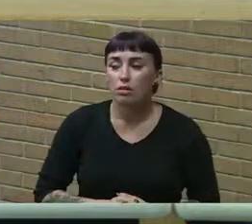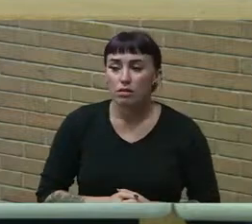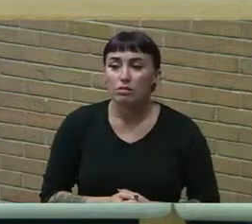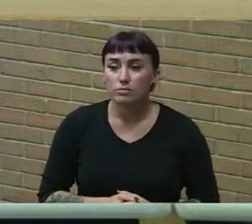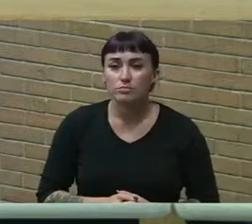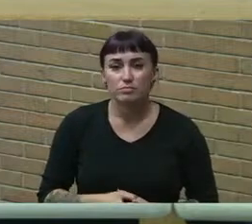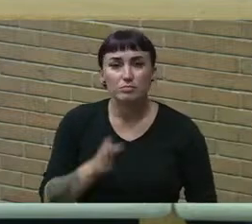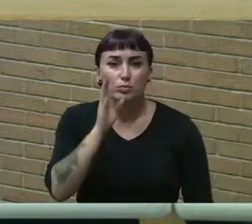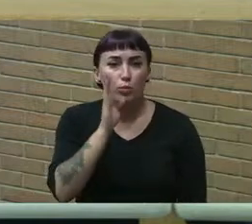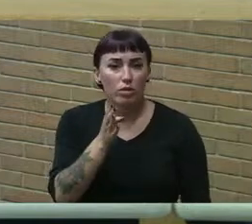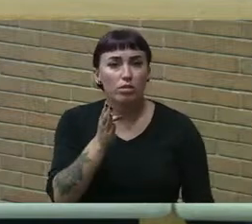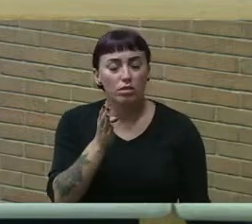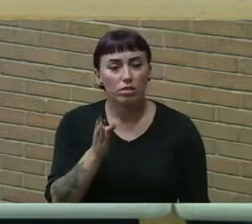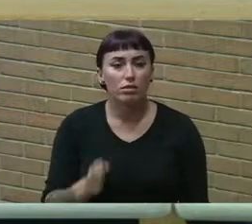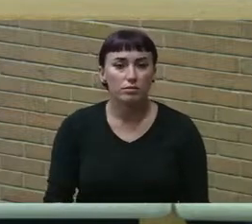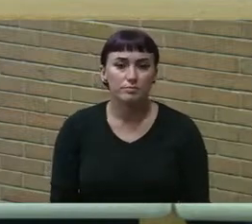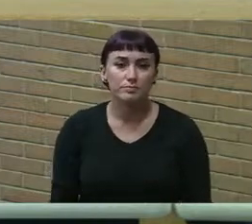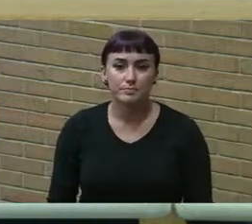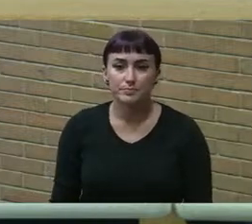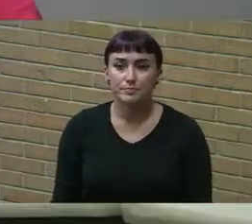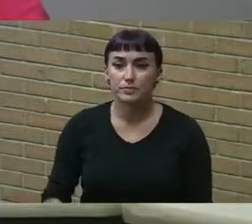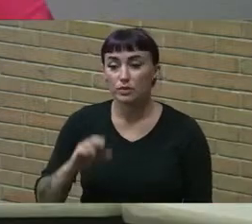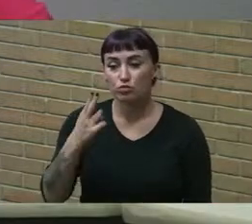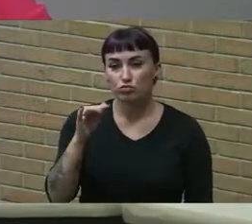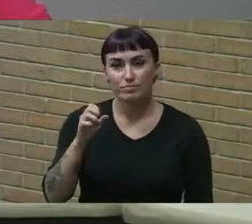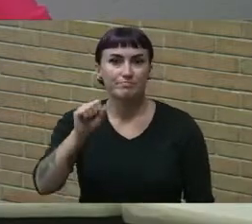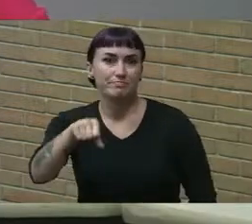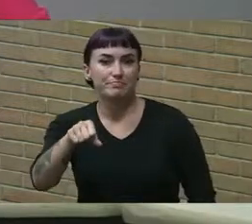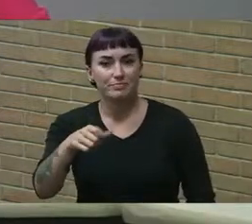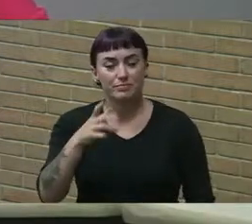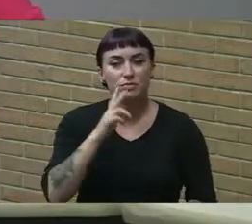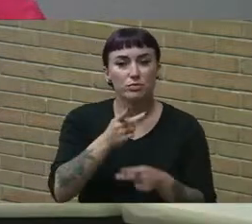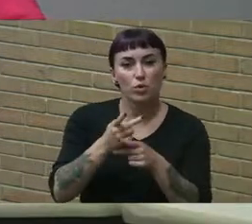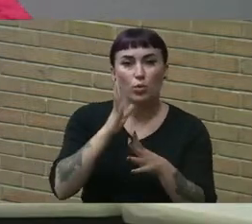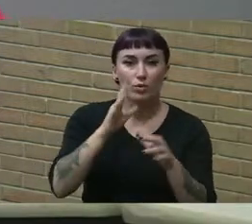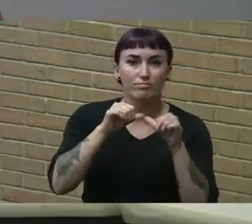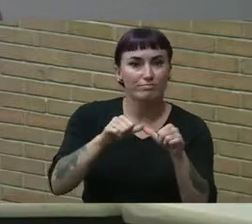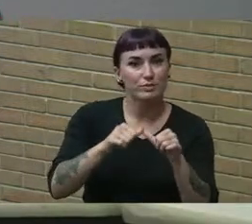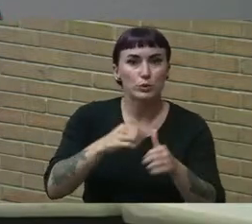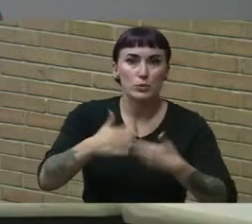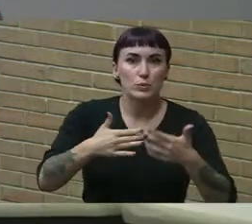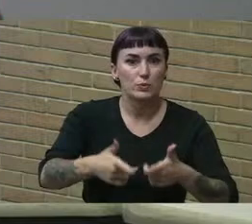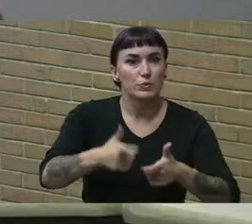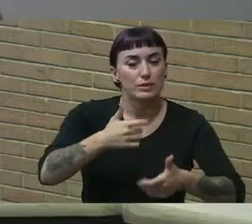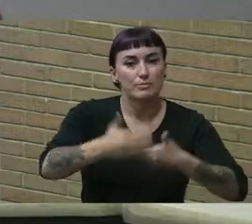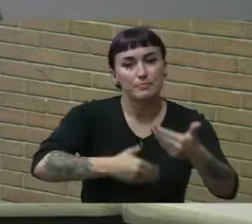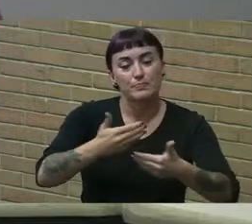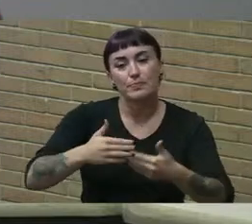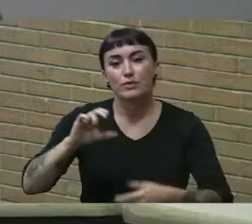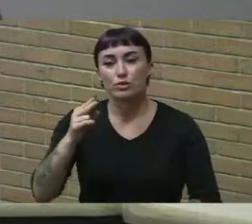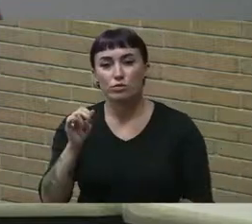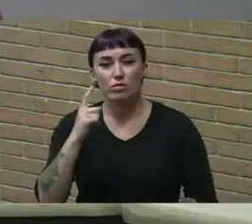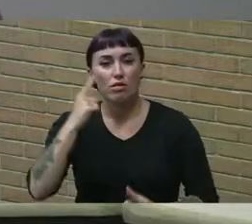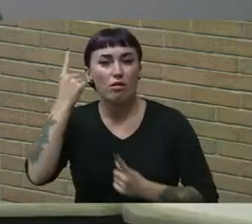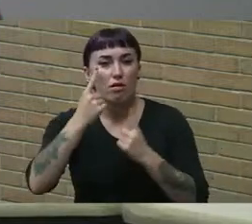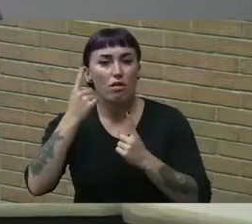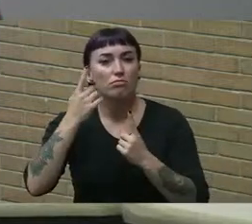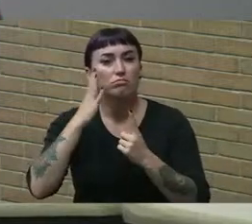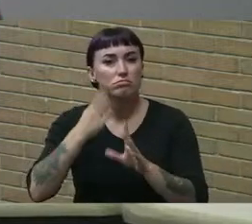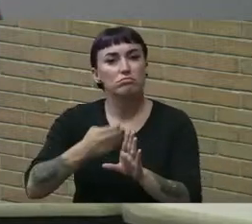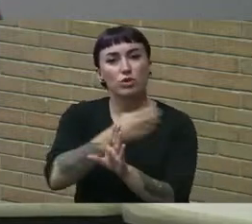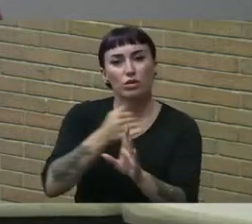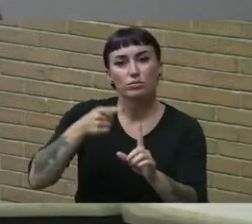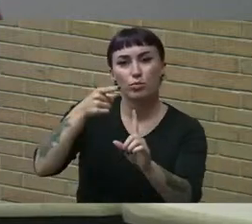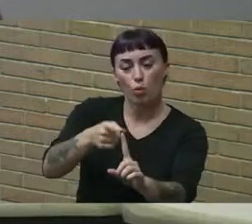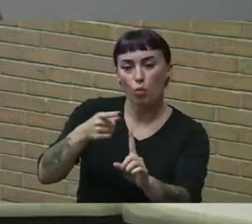and we're going to continue to sort of quicken the pace. Yeah, and the thoughtful consideration prior to this